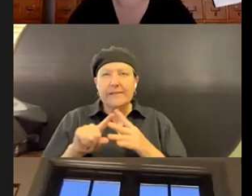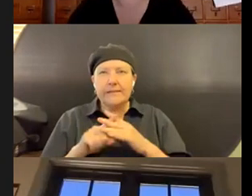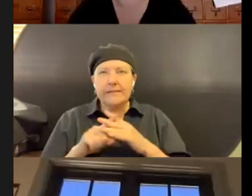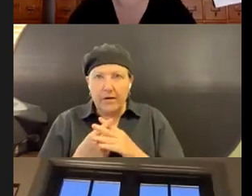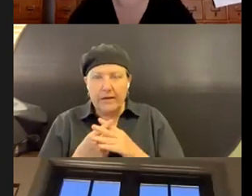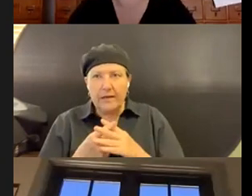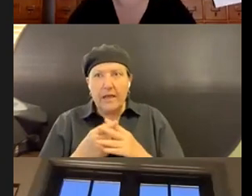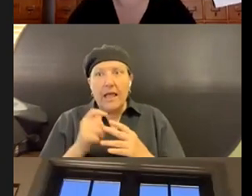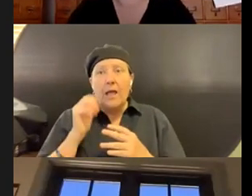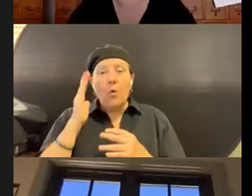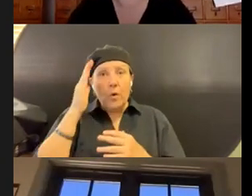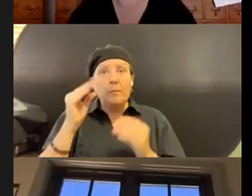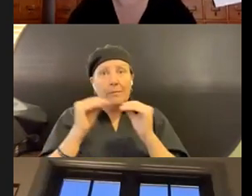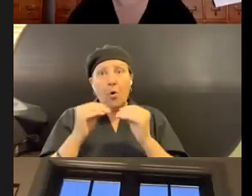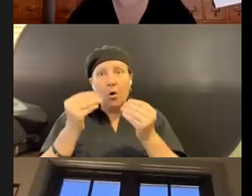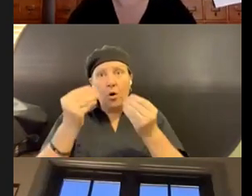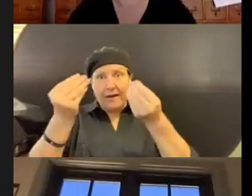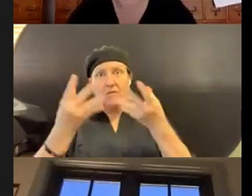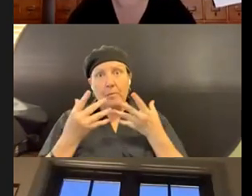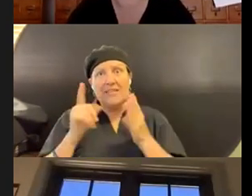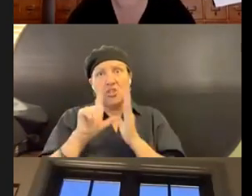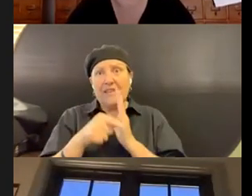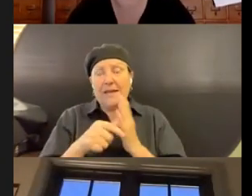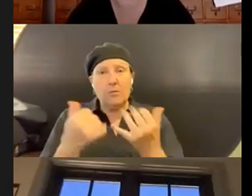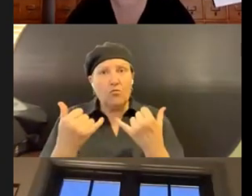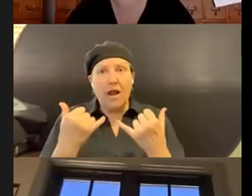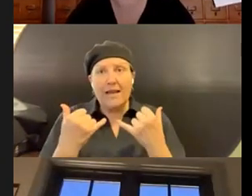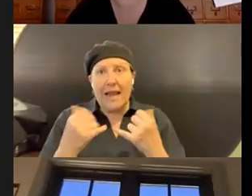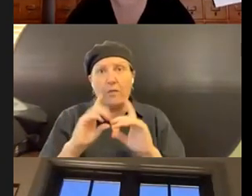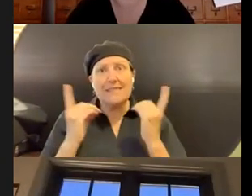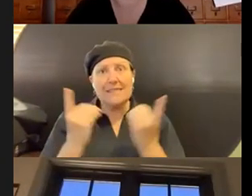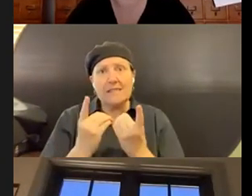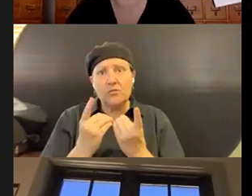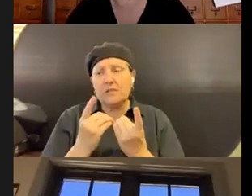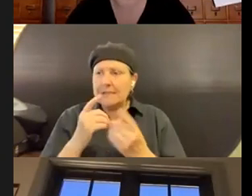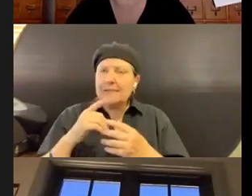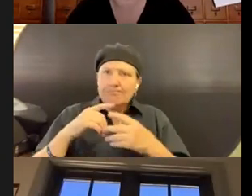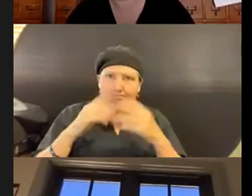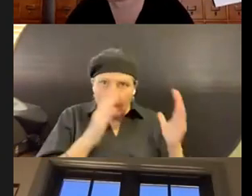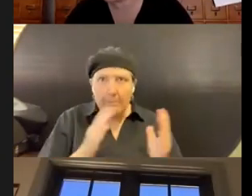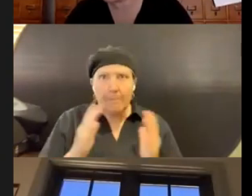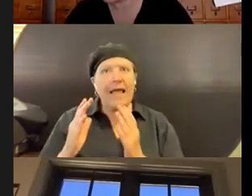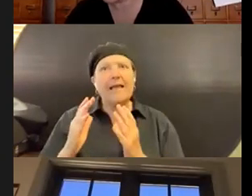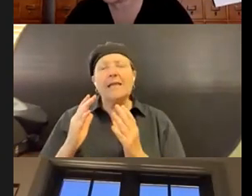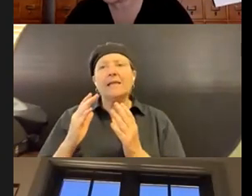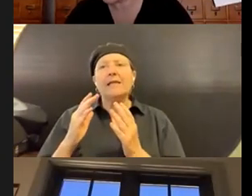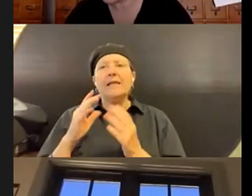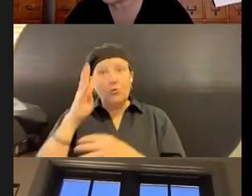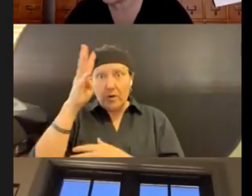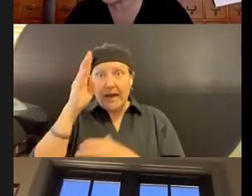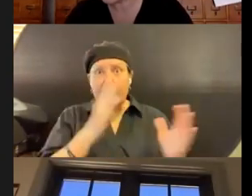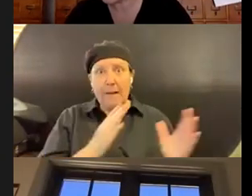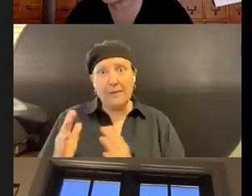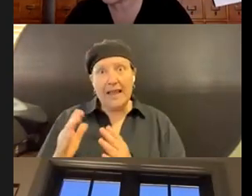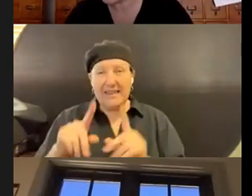additional information on. But at this point, it is something that the district is exploring, and they do have they are creating a plan that they're